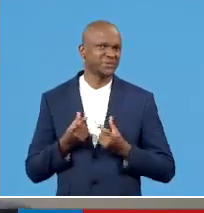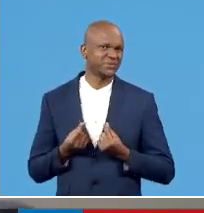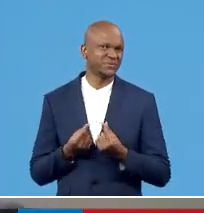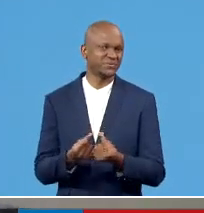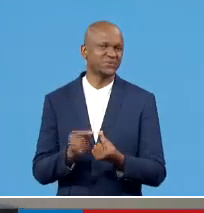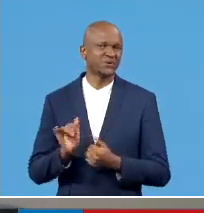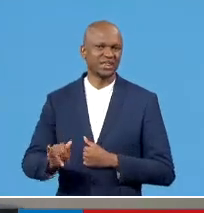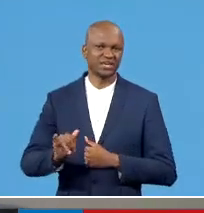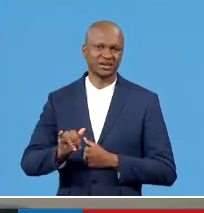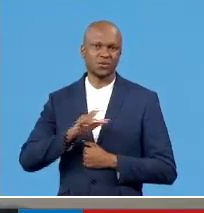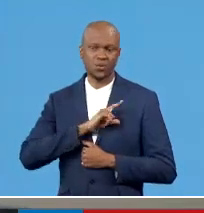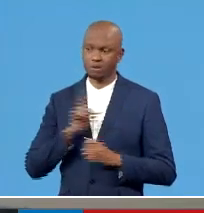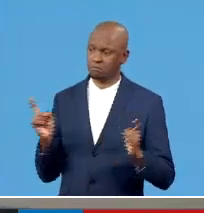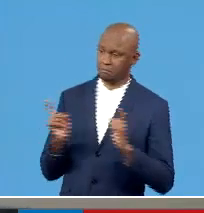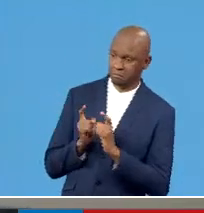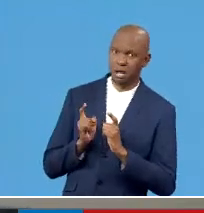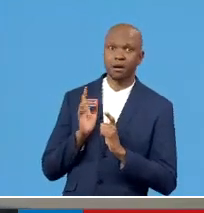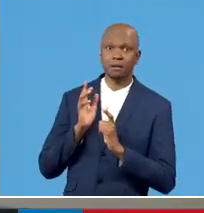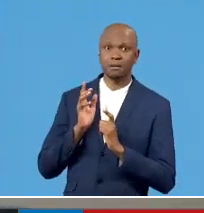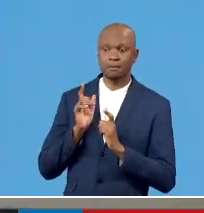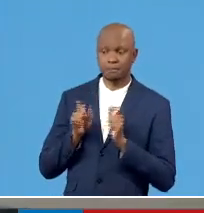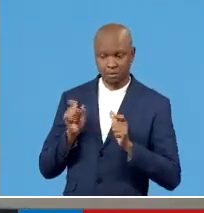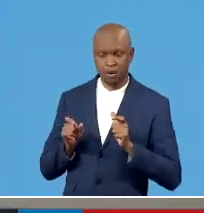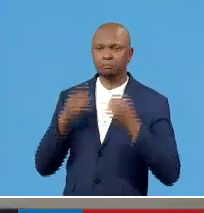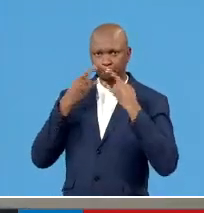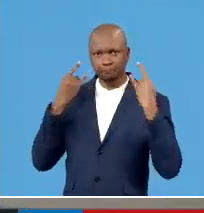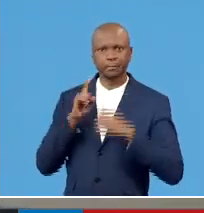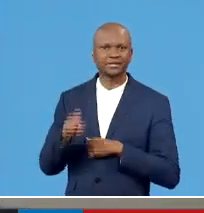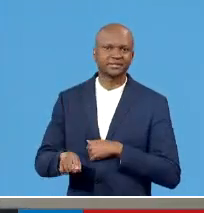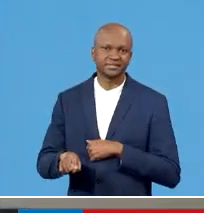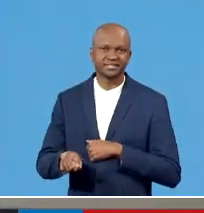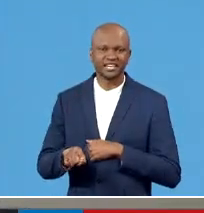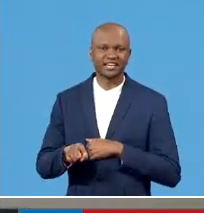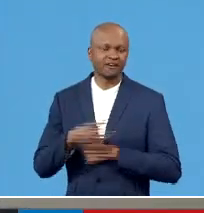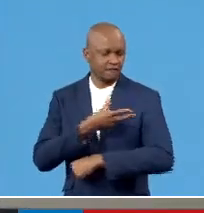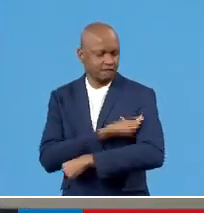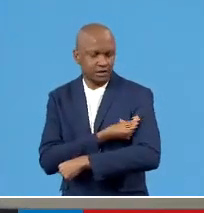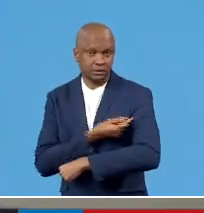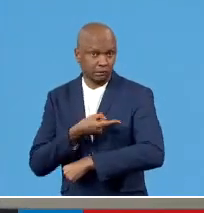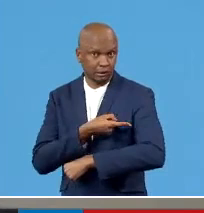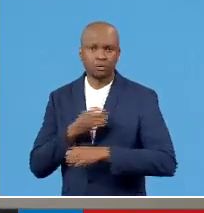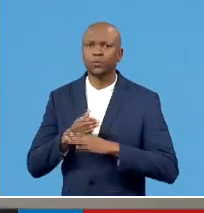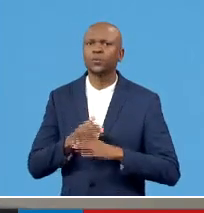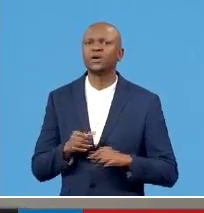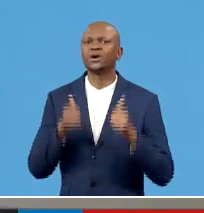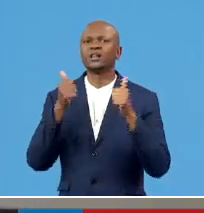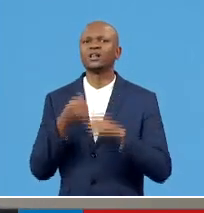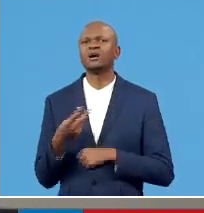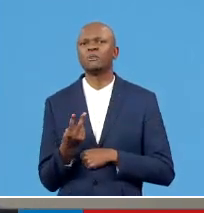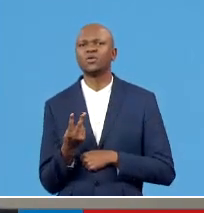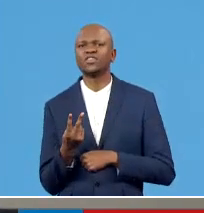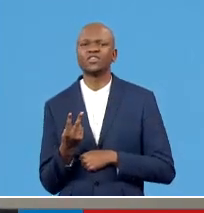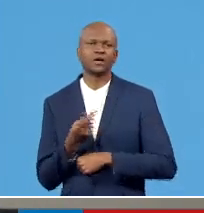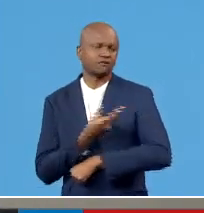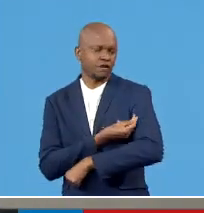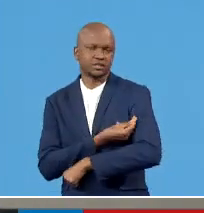close contact with other people. But the vaccines work well. Both the vaccines we use, repeated vaccinations when